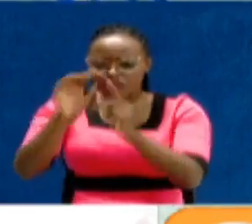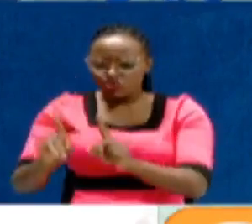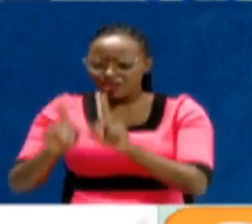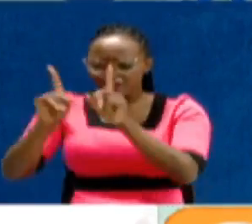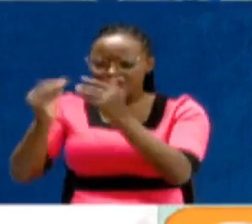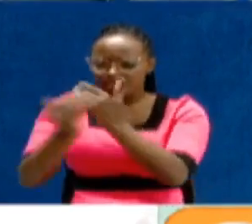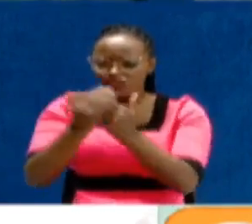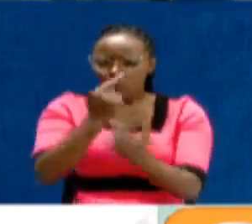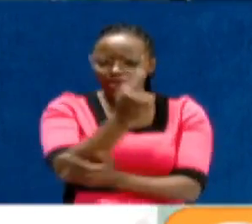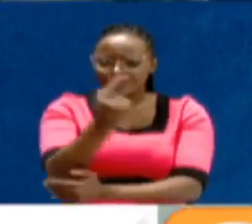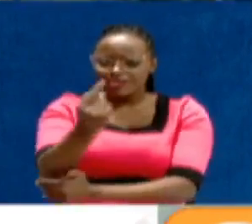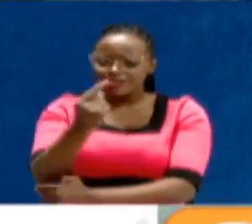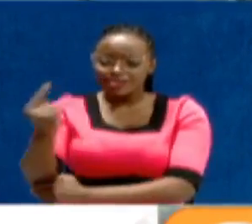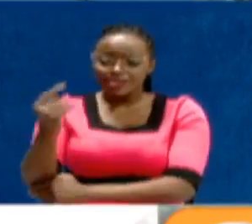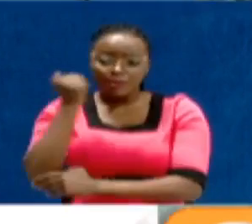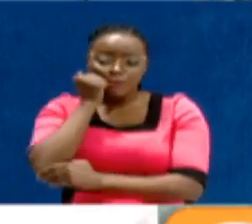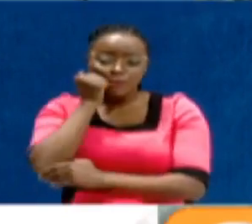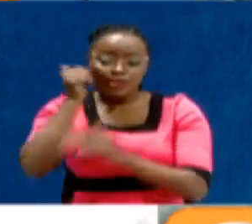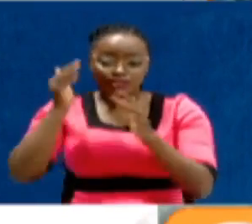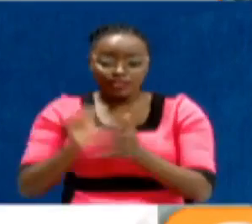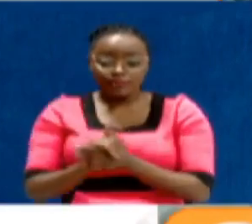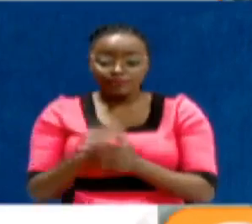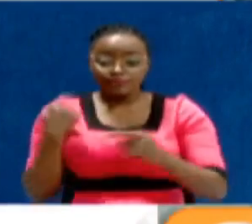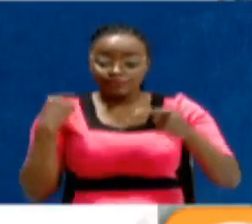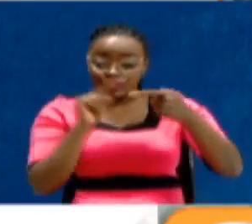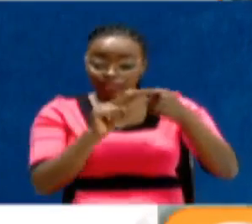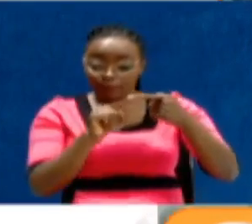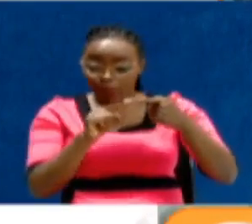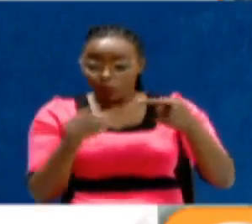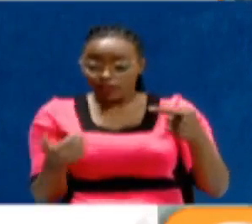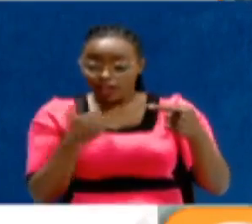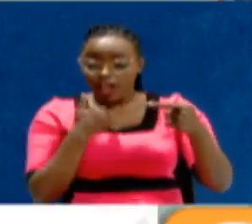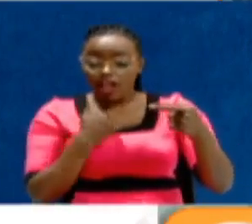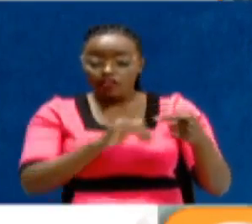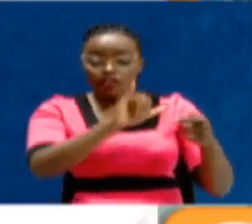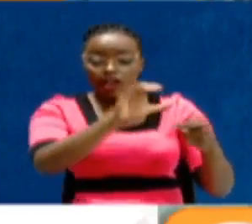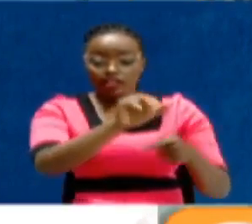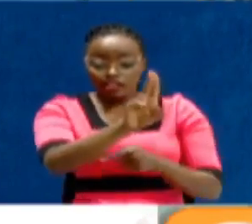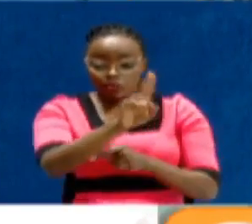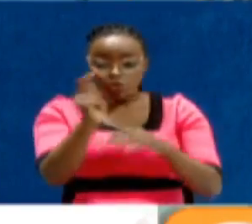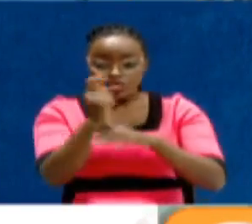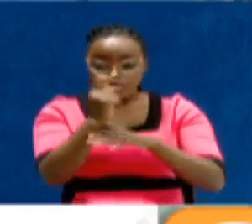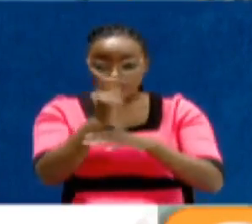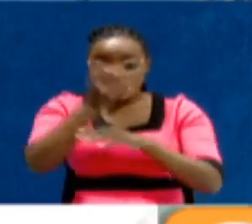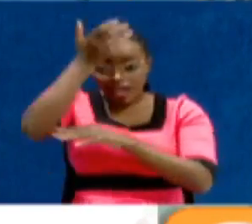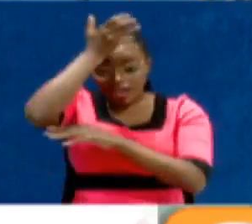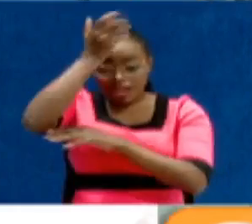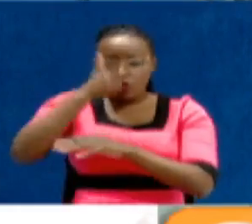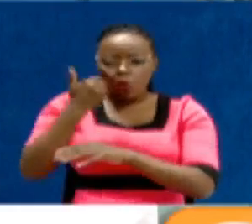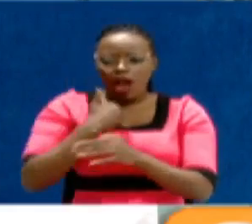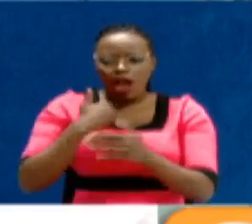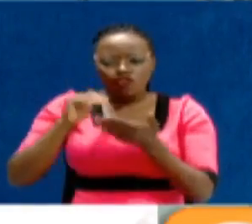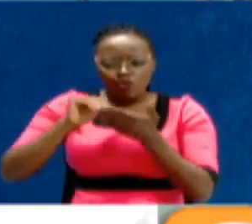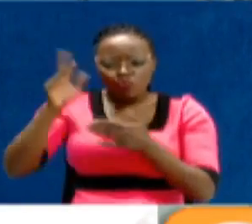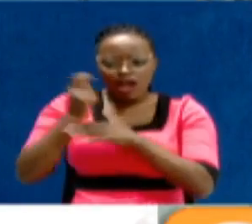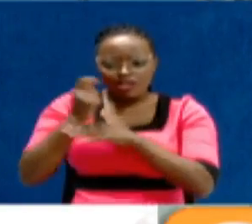care to each patient. So first of all, you have an ICU-trained nurse who have a bit of